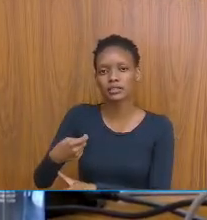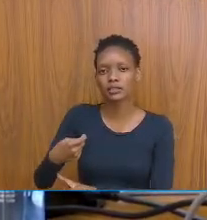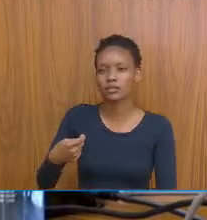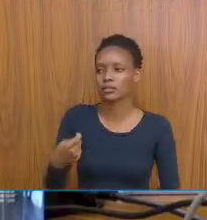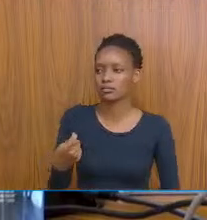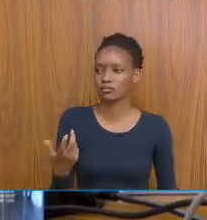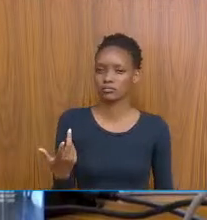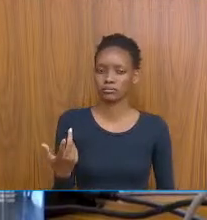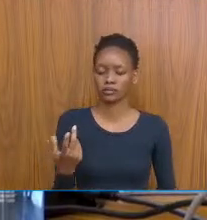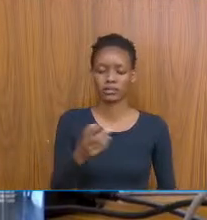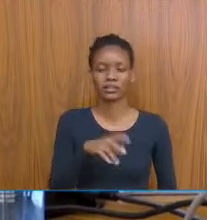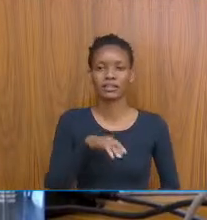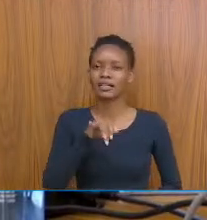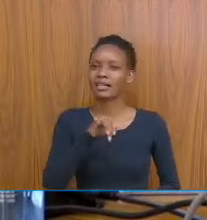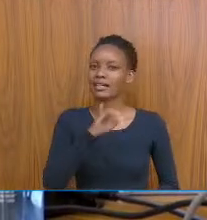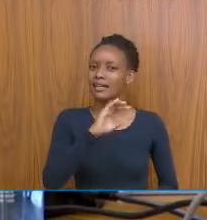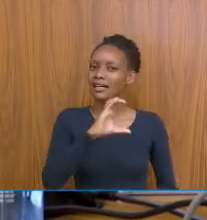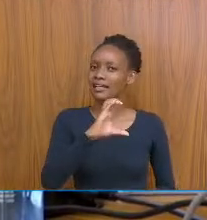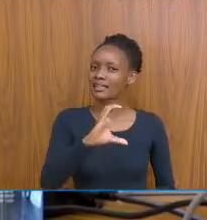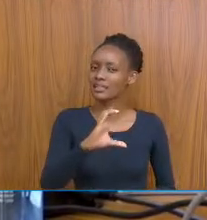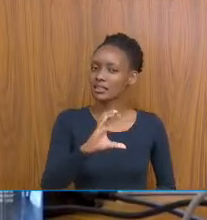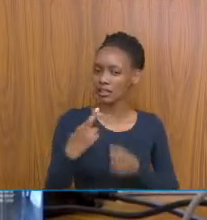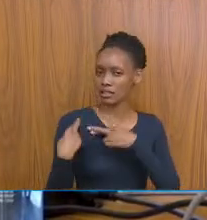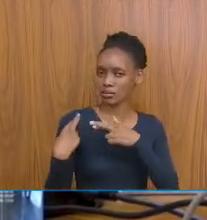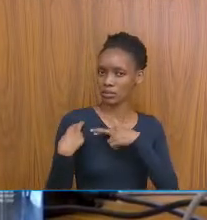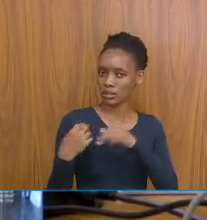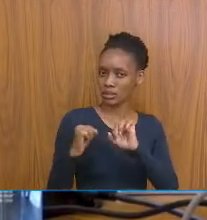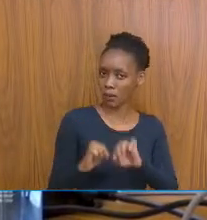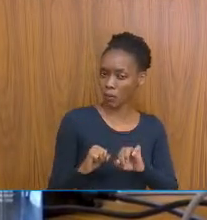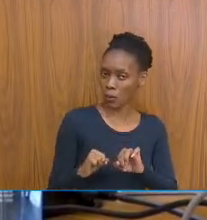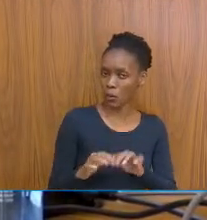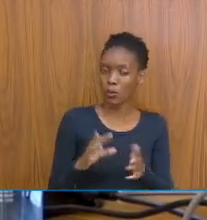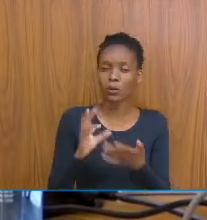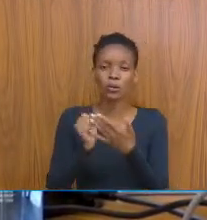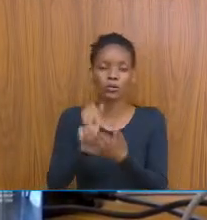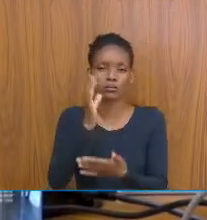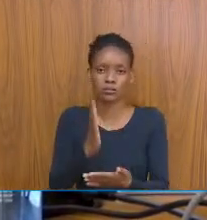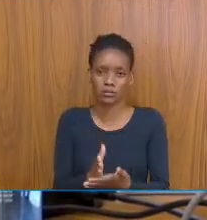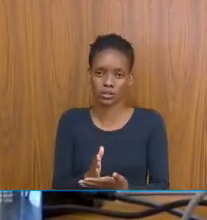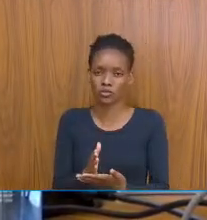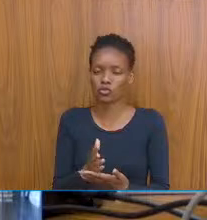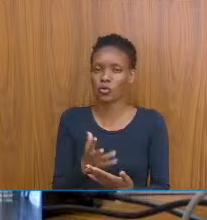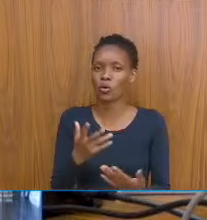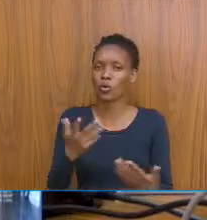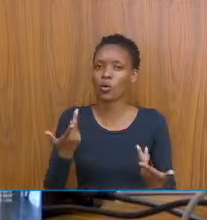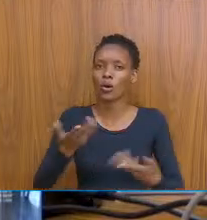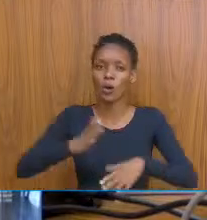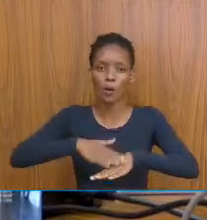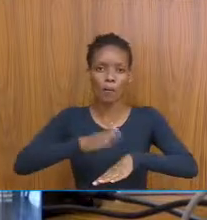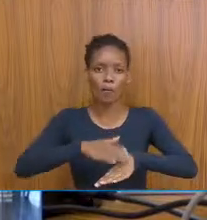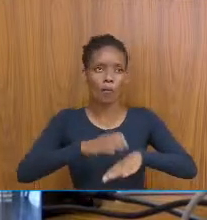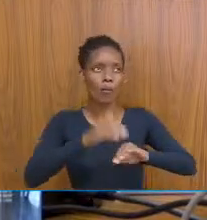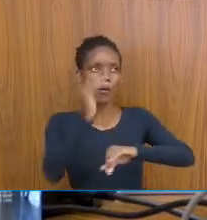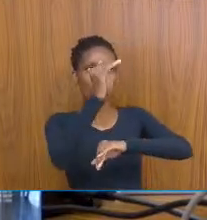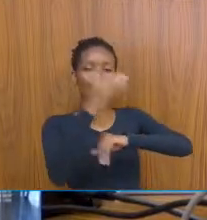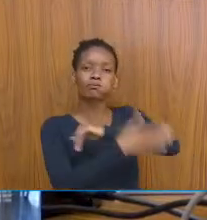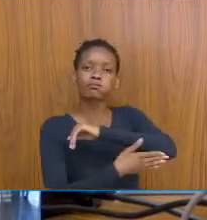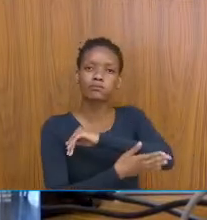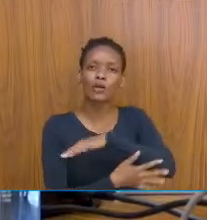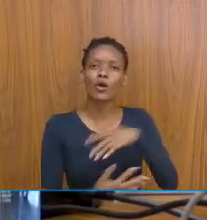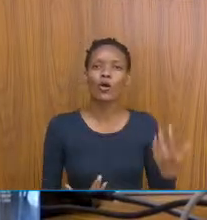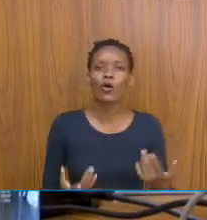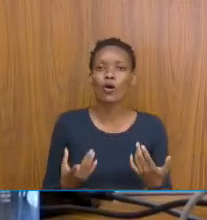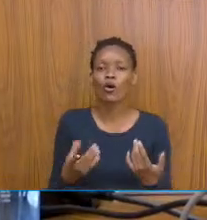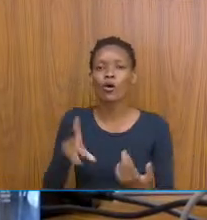how is the IEC, is it the IEC's duty to ensure that there are more foreign missions, or is it DECO?